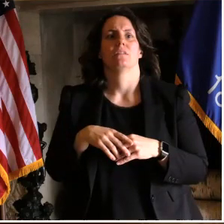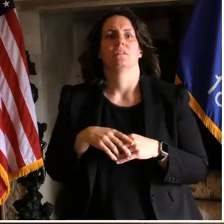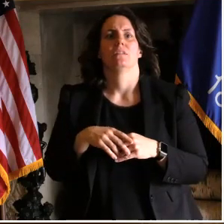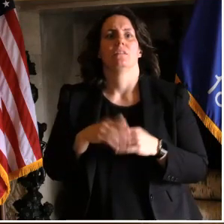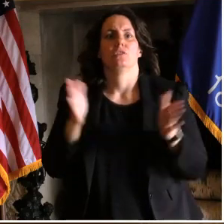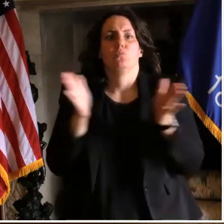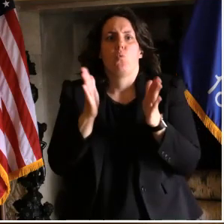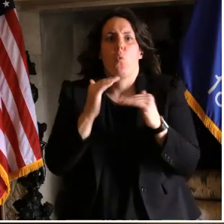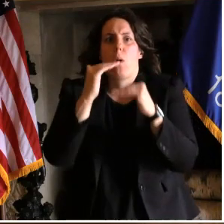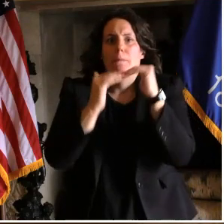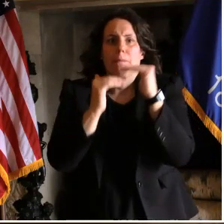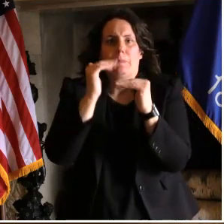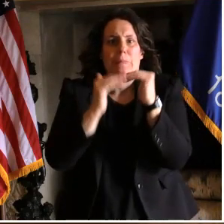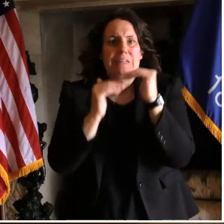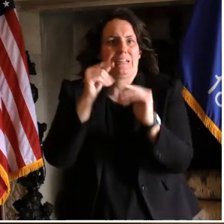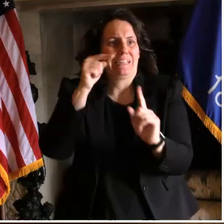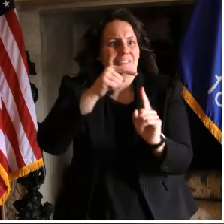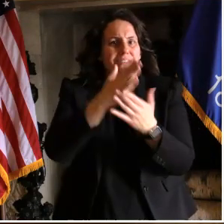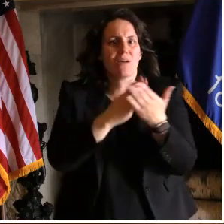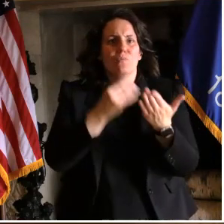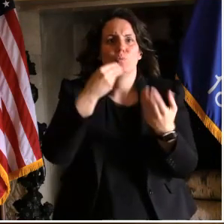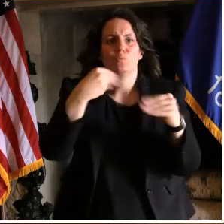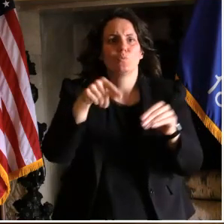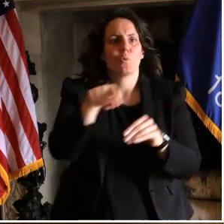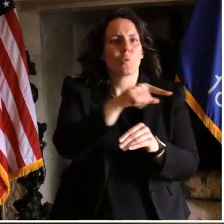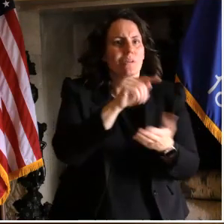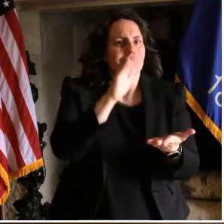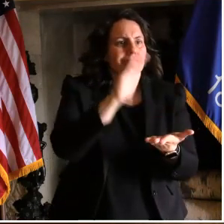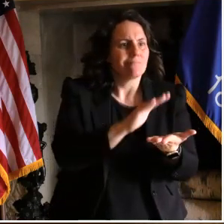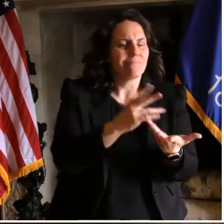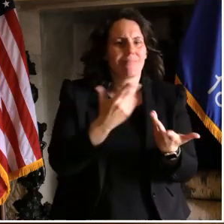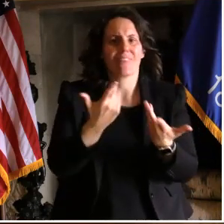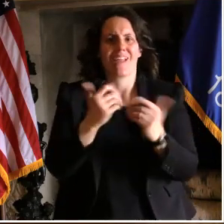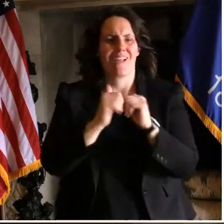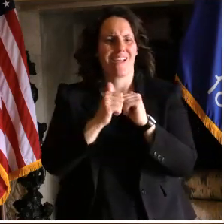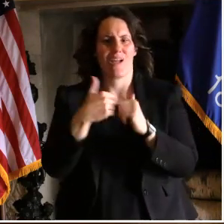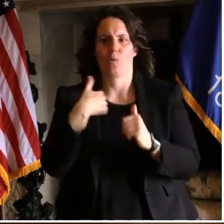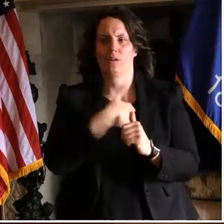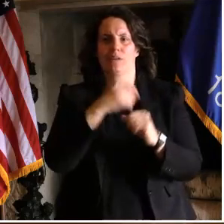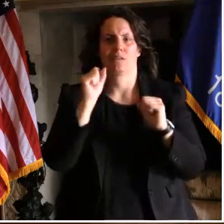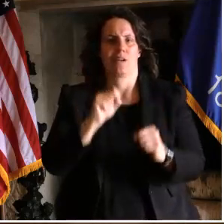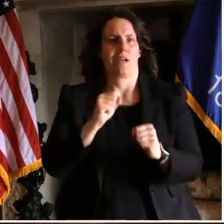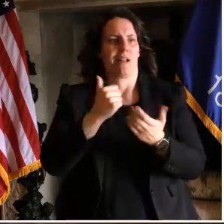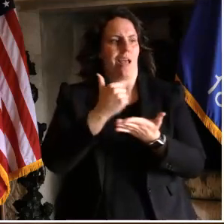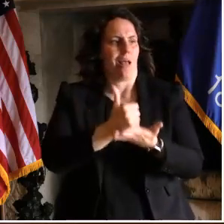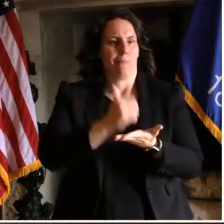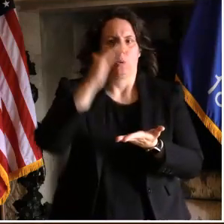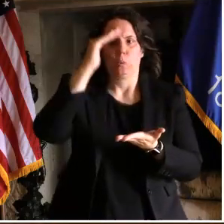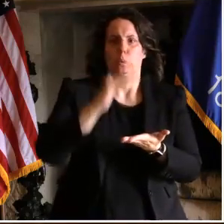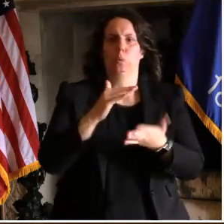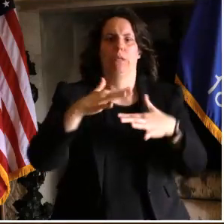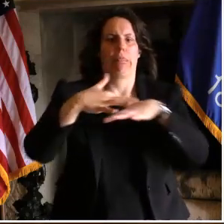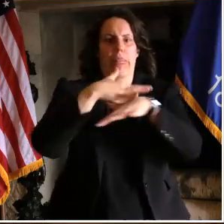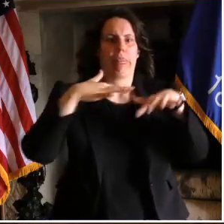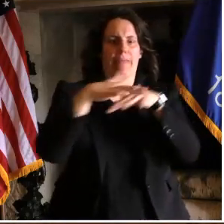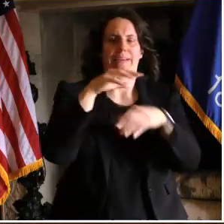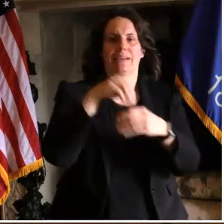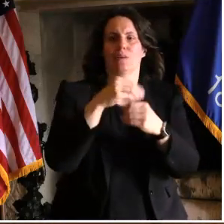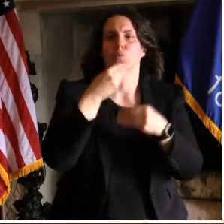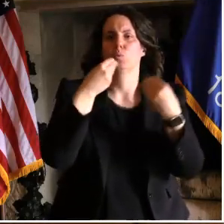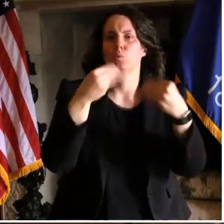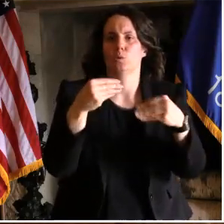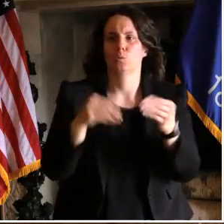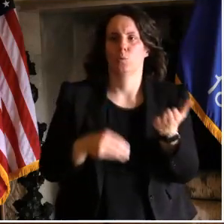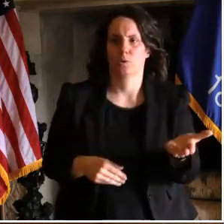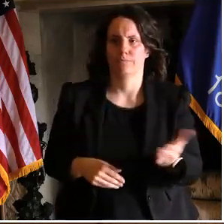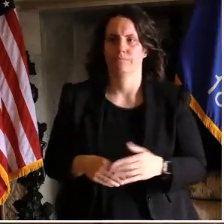done to alleviate concerns of spread in those places? So I think one thing that I